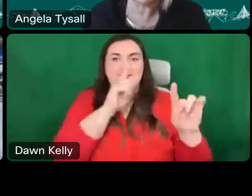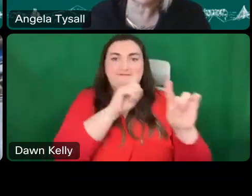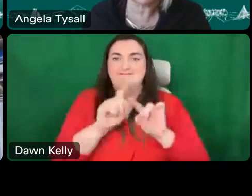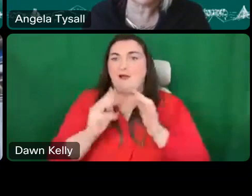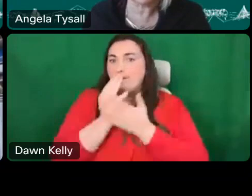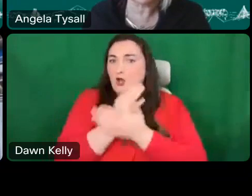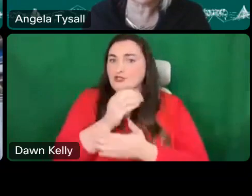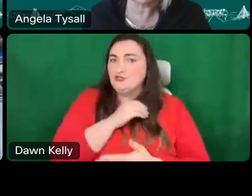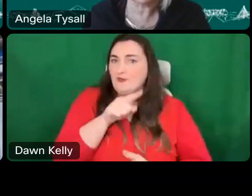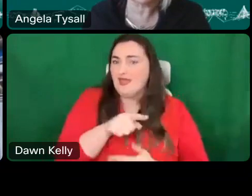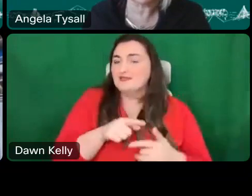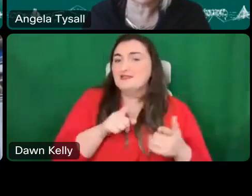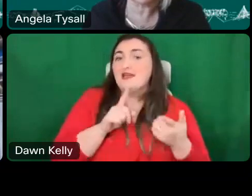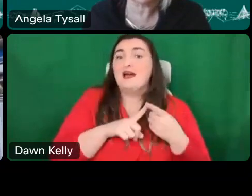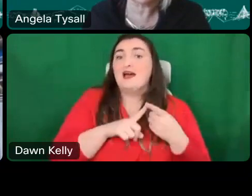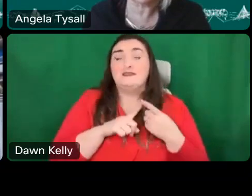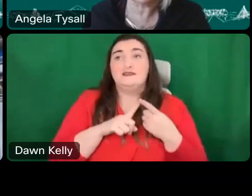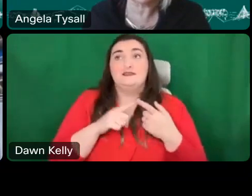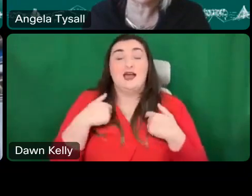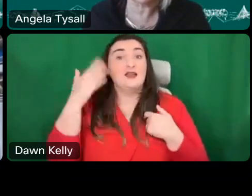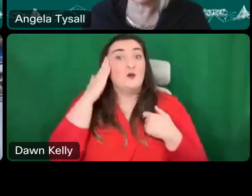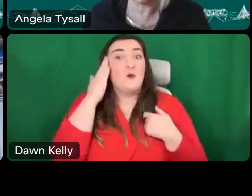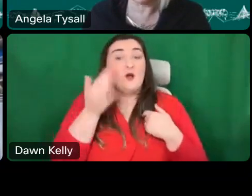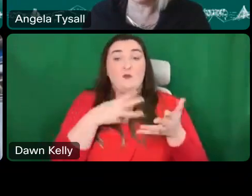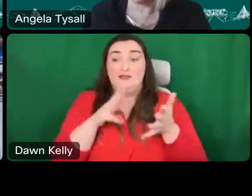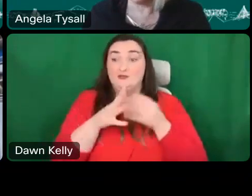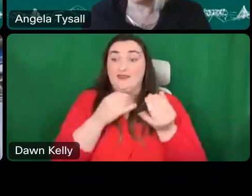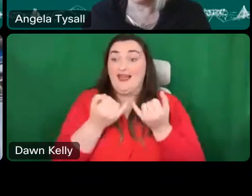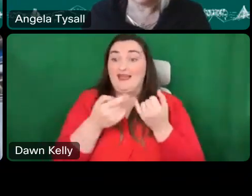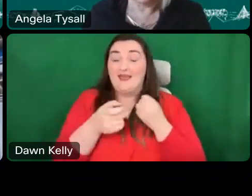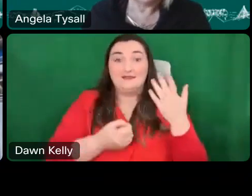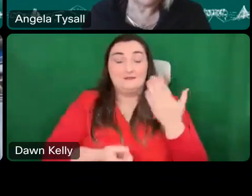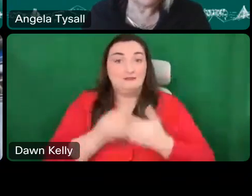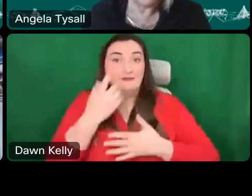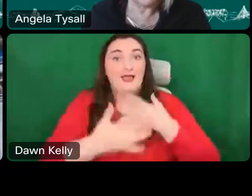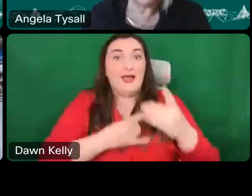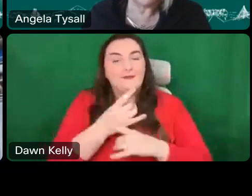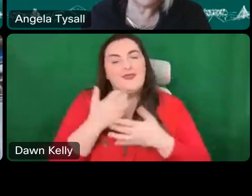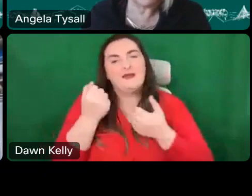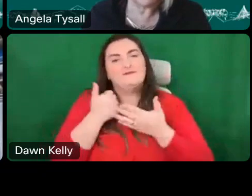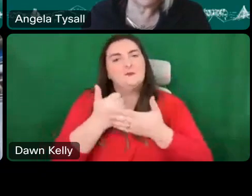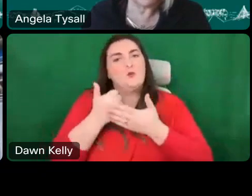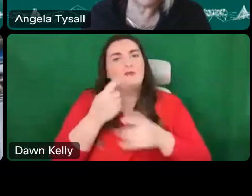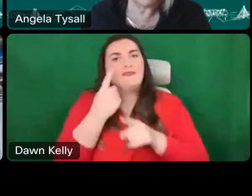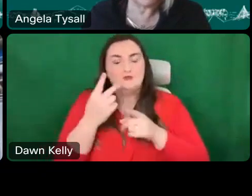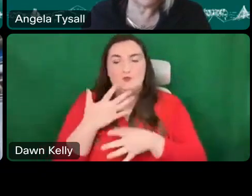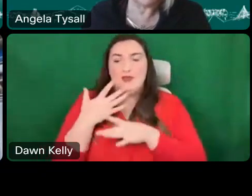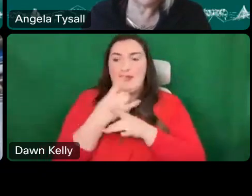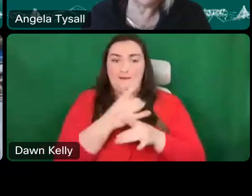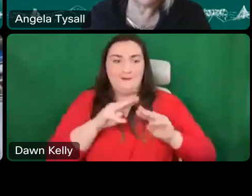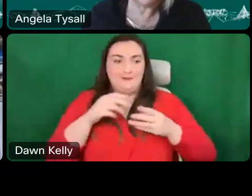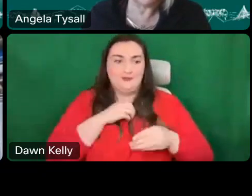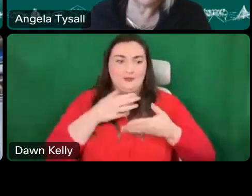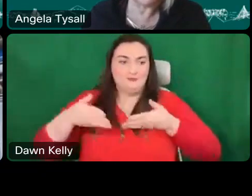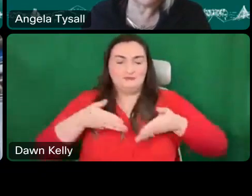it. And I know that when something happens like that, there's obviously supports available to help people to navigate that process. You don't have to remember it all,